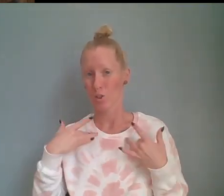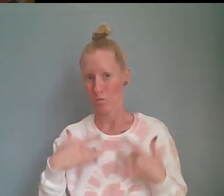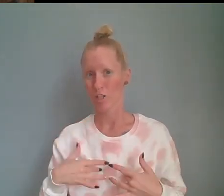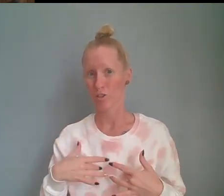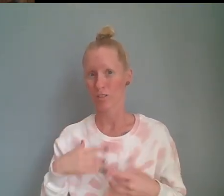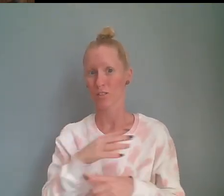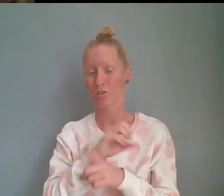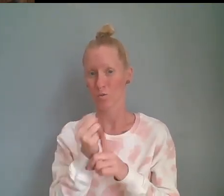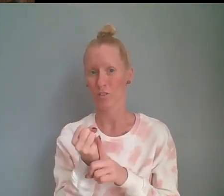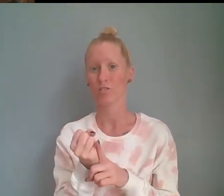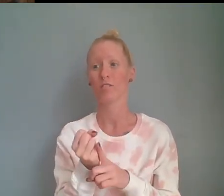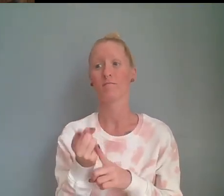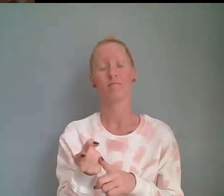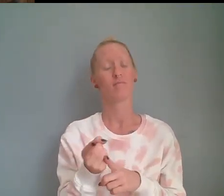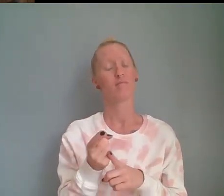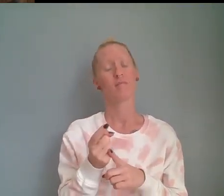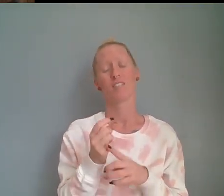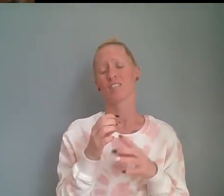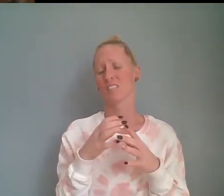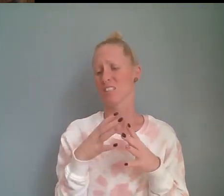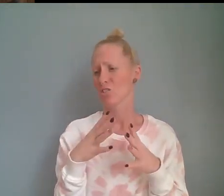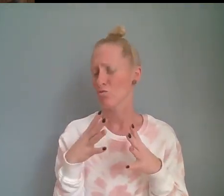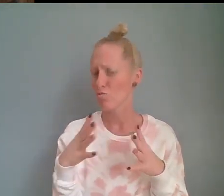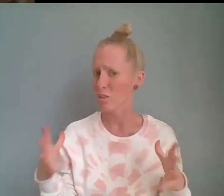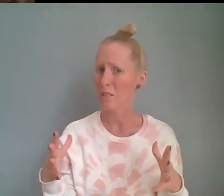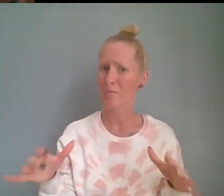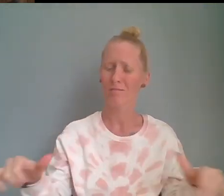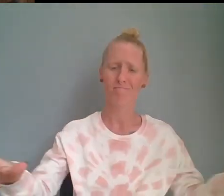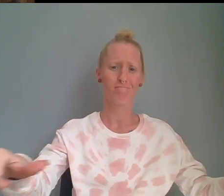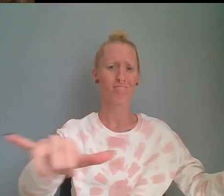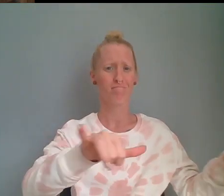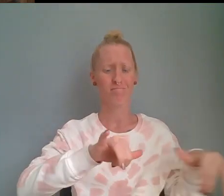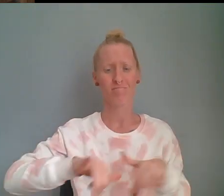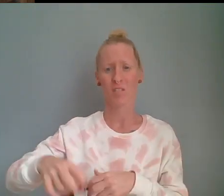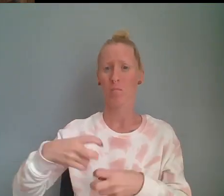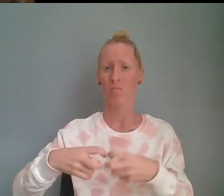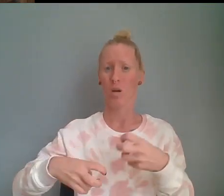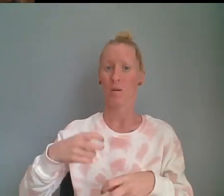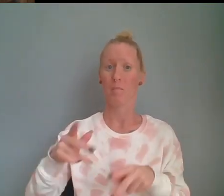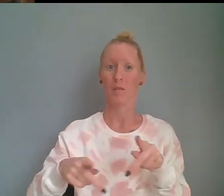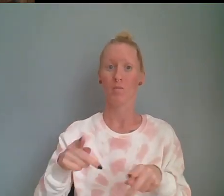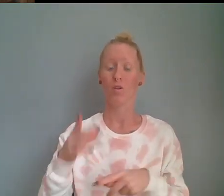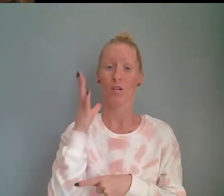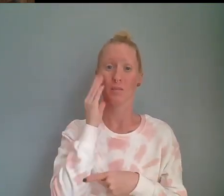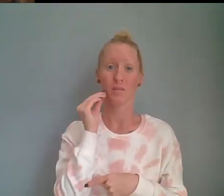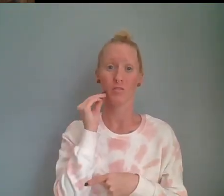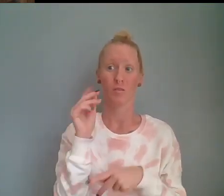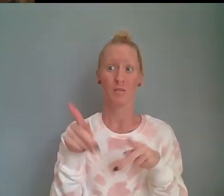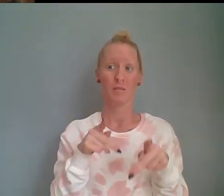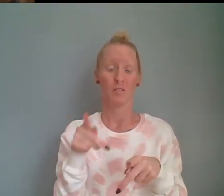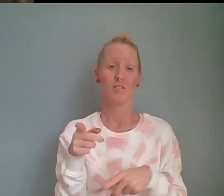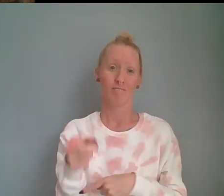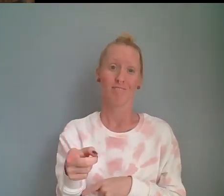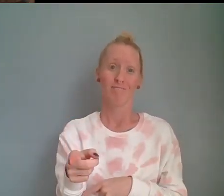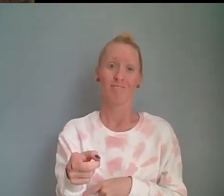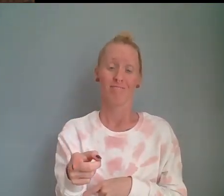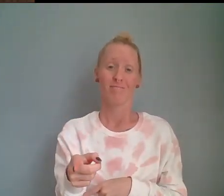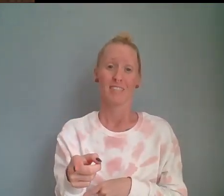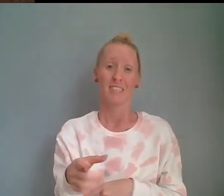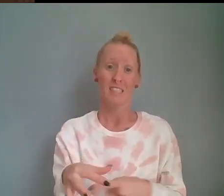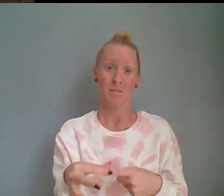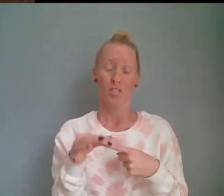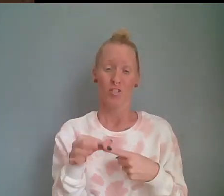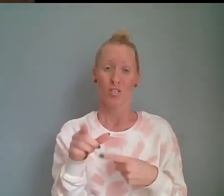extremely common kinds of problems that people experience, particularly at your age. The college